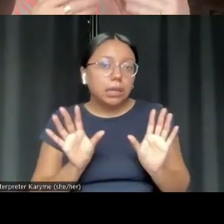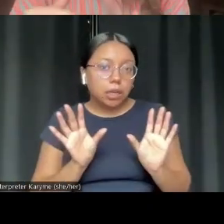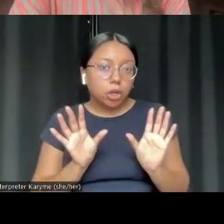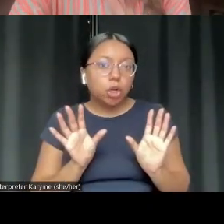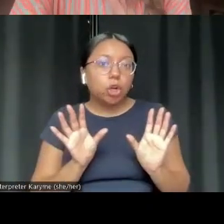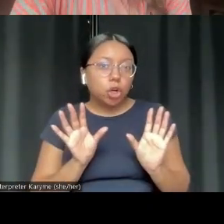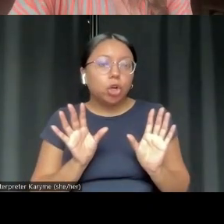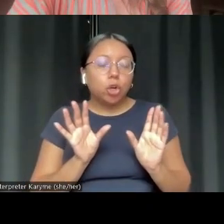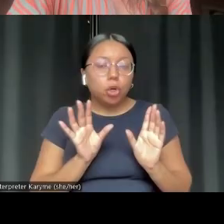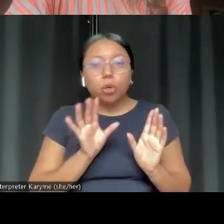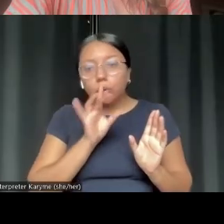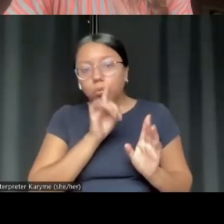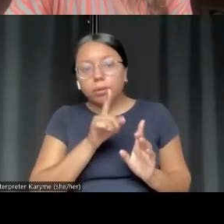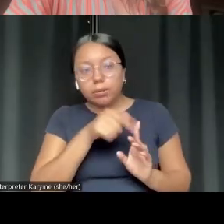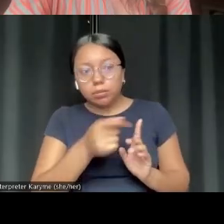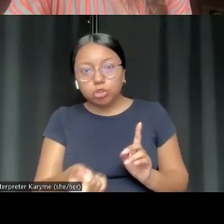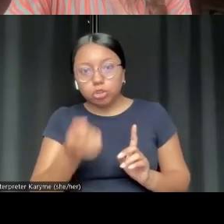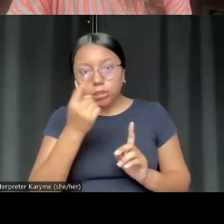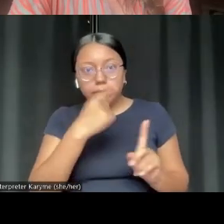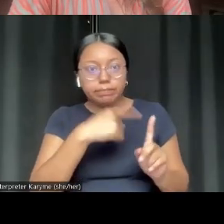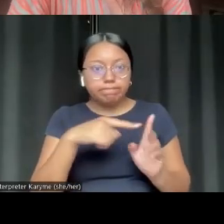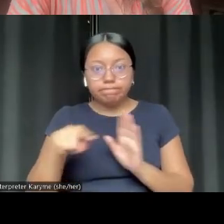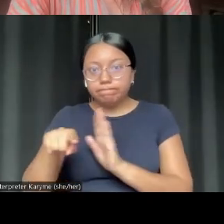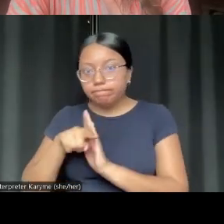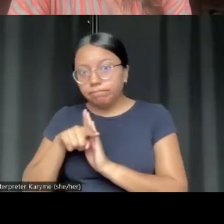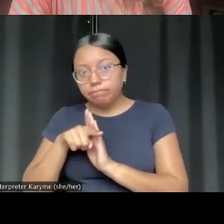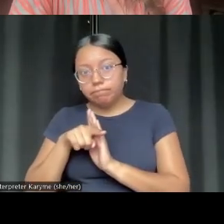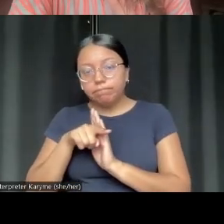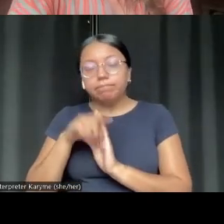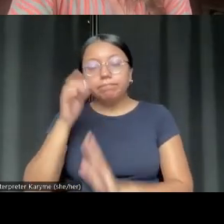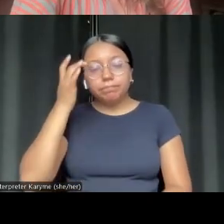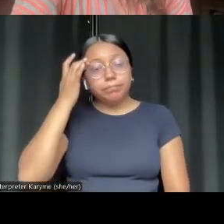what its animus and questions really are.